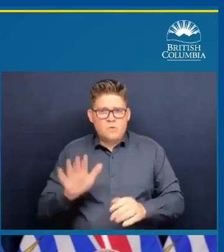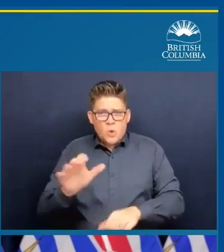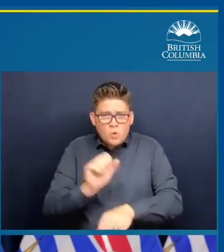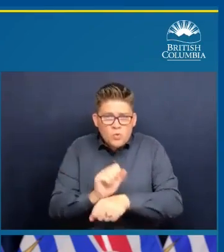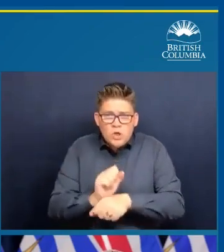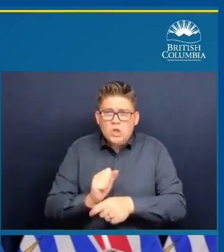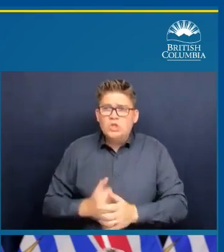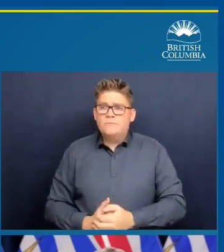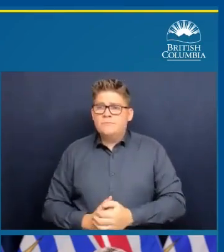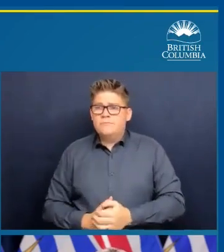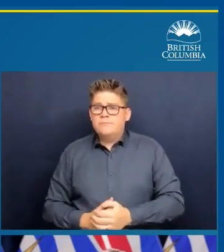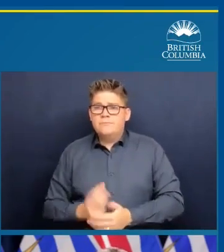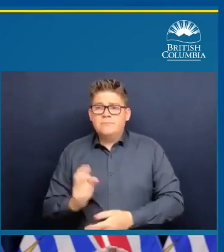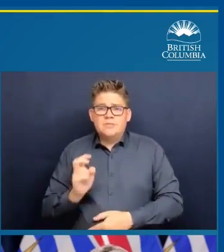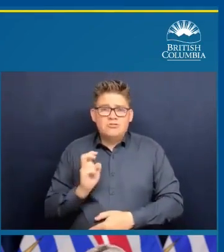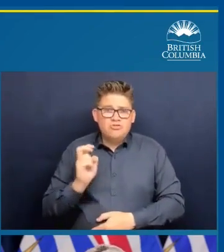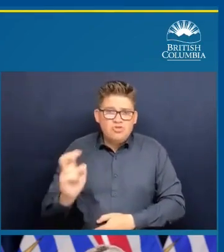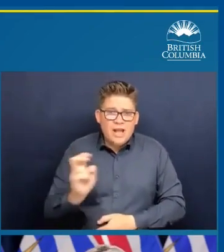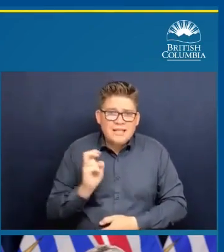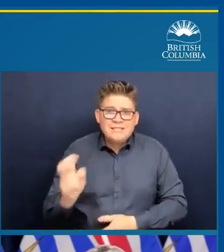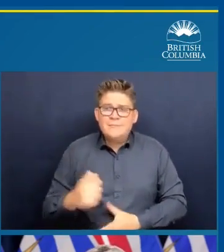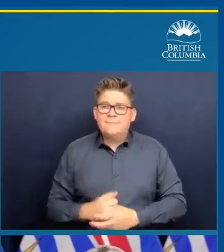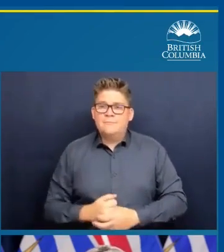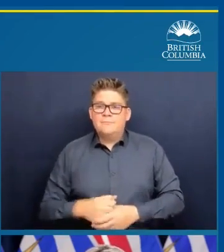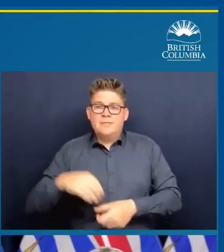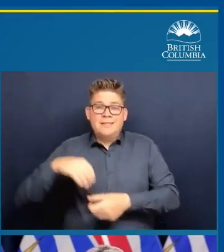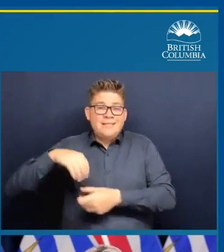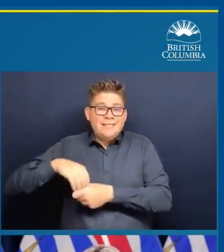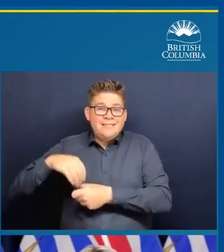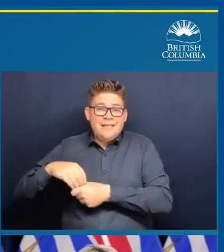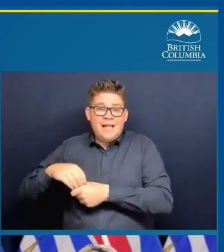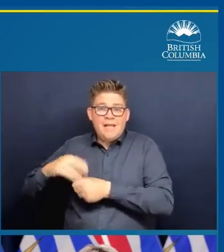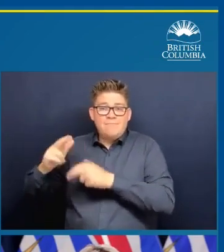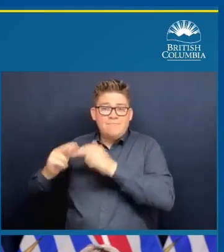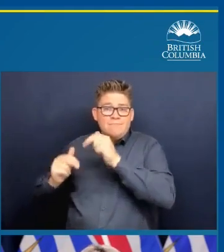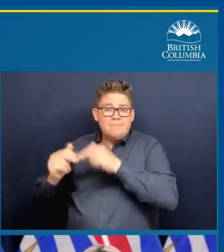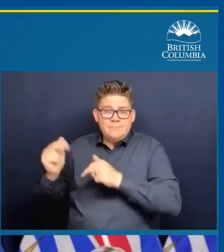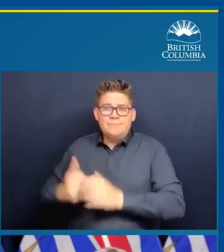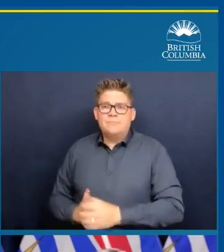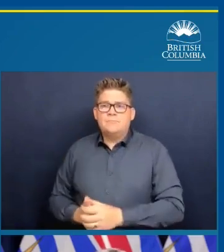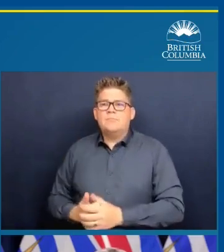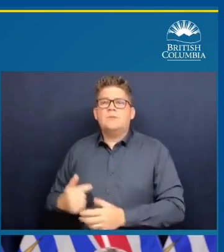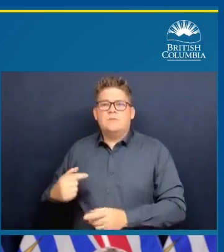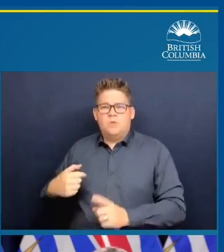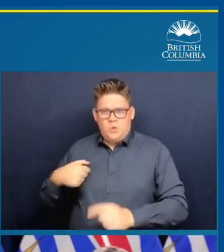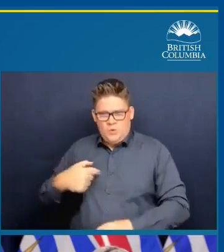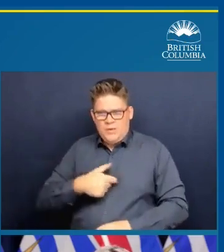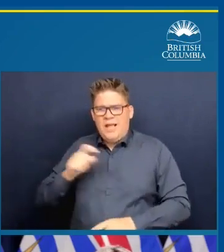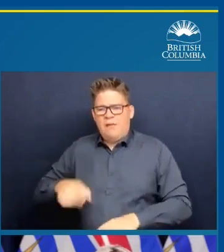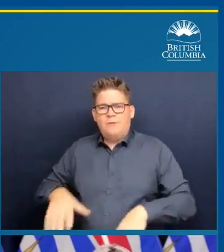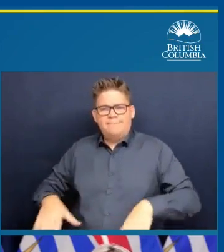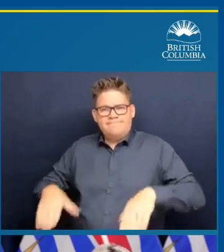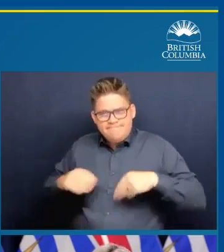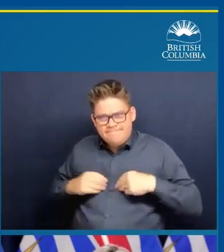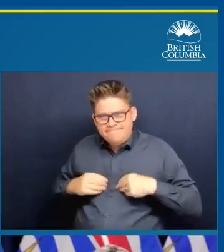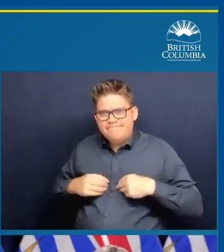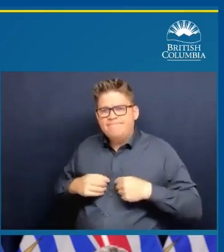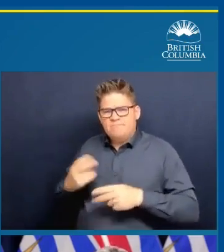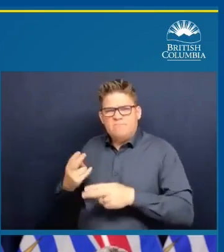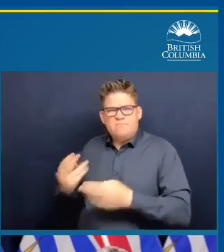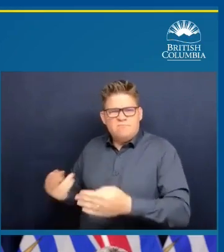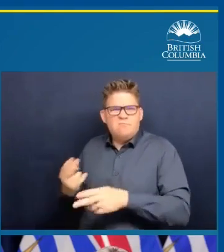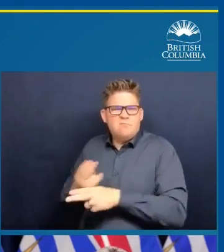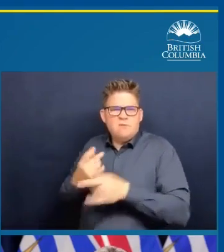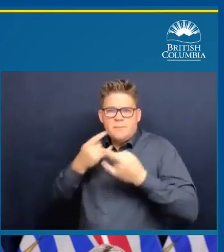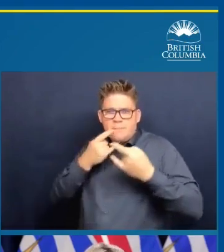had last year, for example, restricted activities for children, and that had consequences for the way schools functioned and for the health and well-being